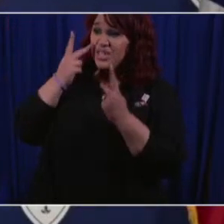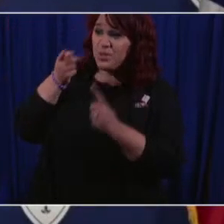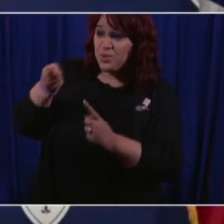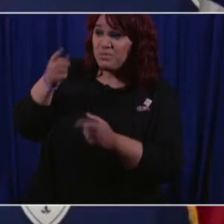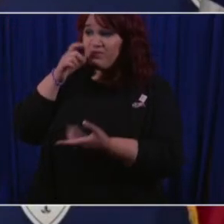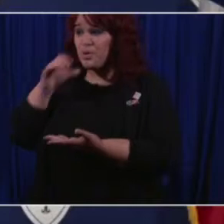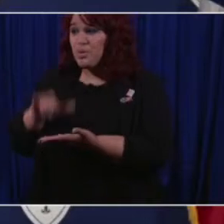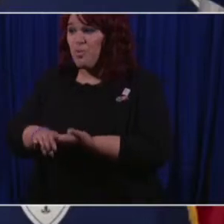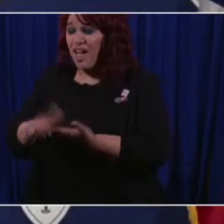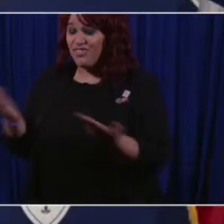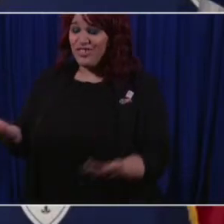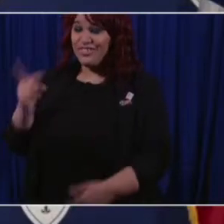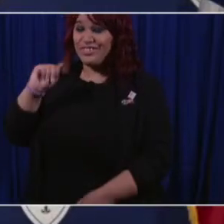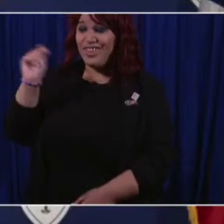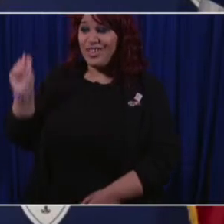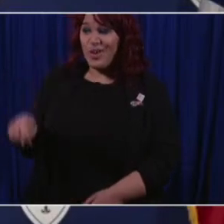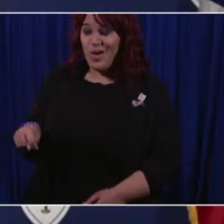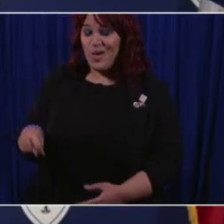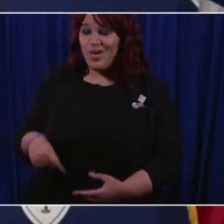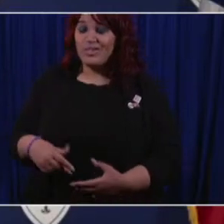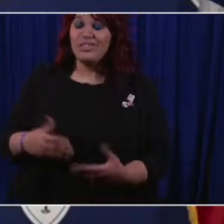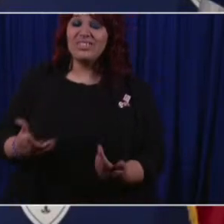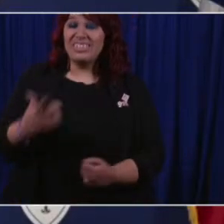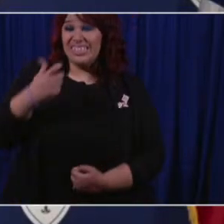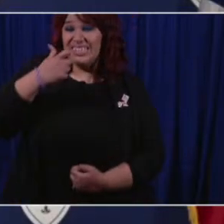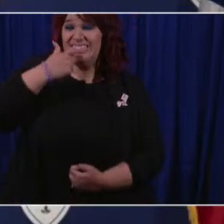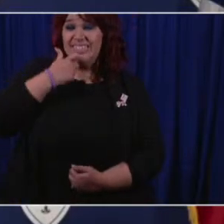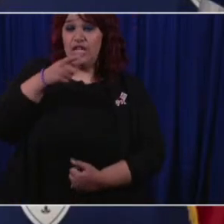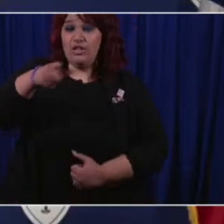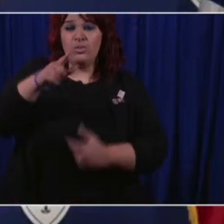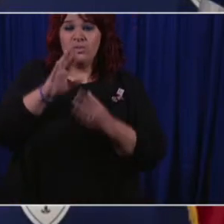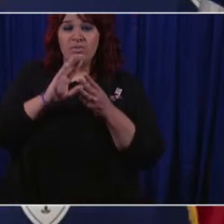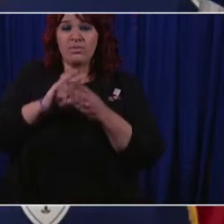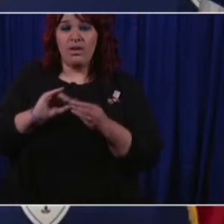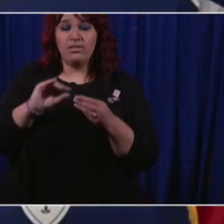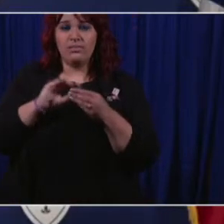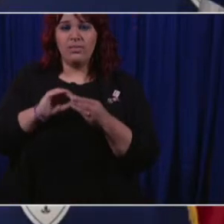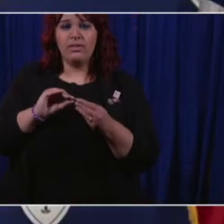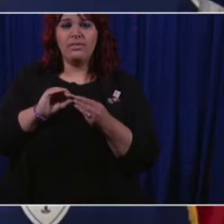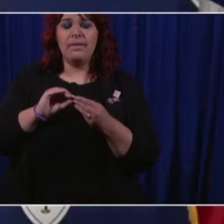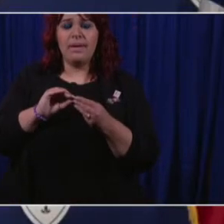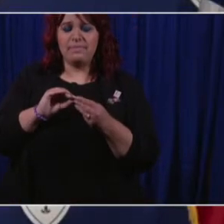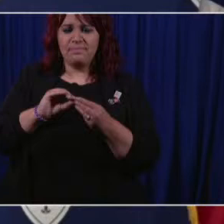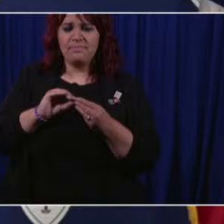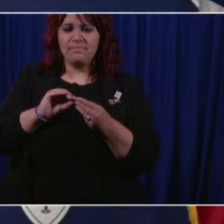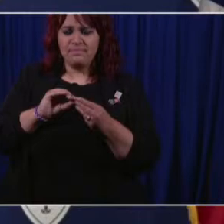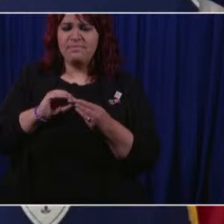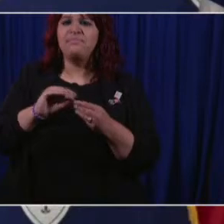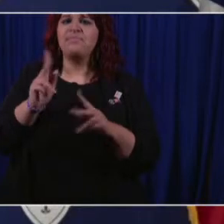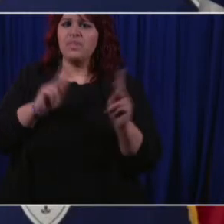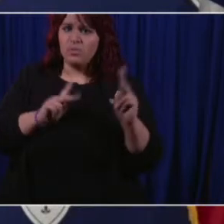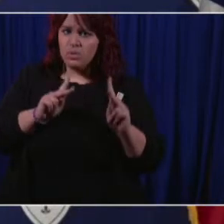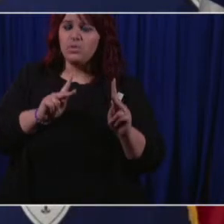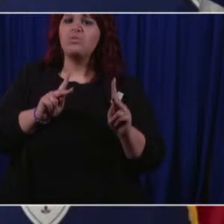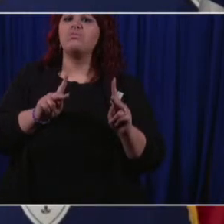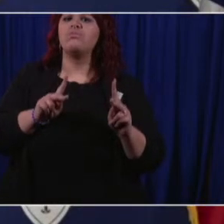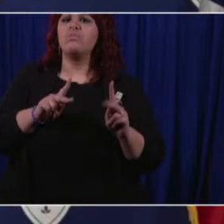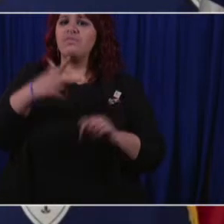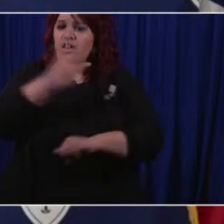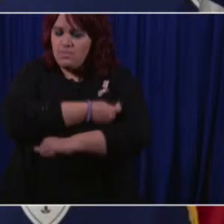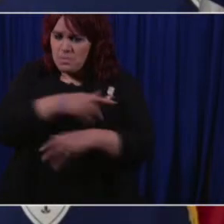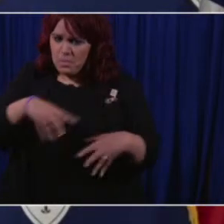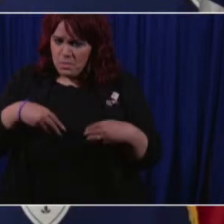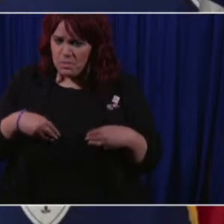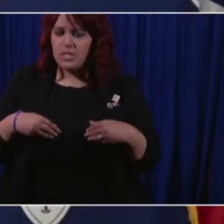you. You just mentioned a minute ago talking about people getting the vaccine. We're doing well with people over